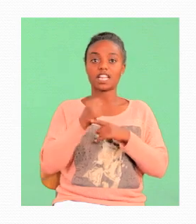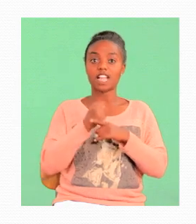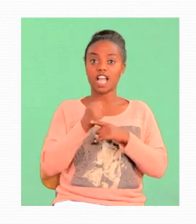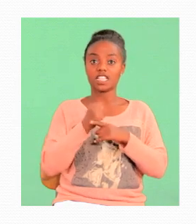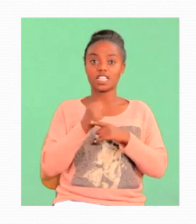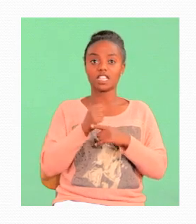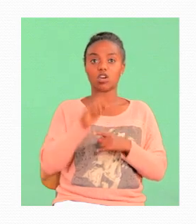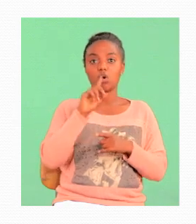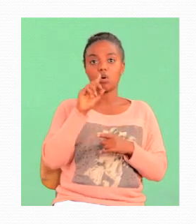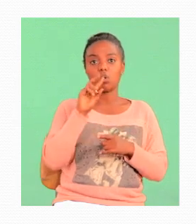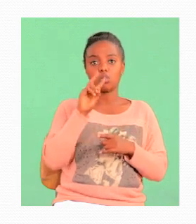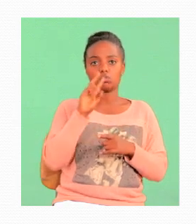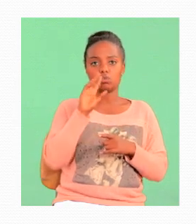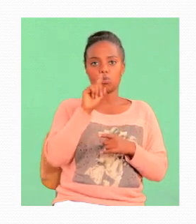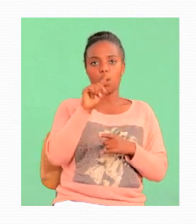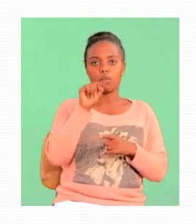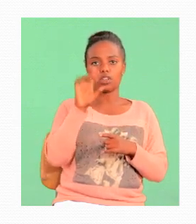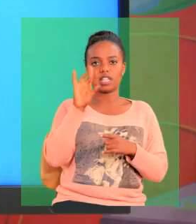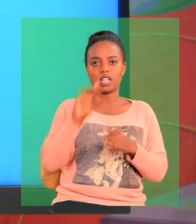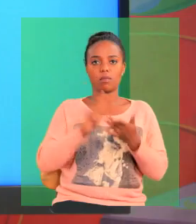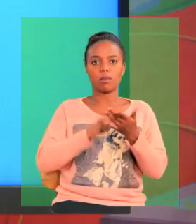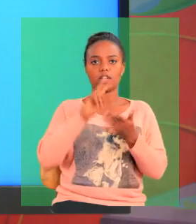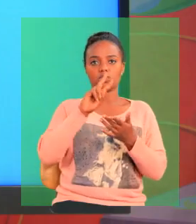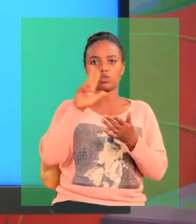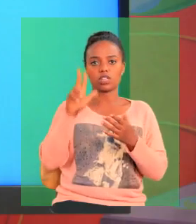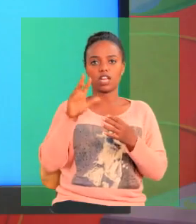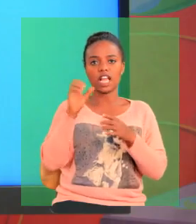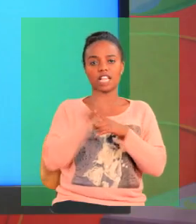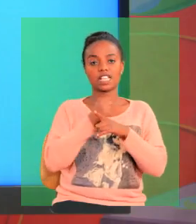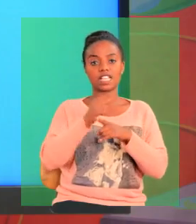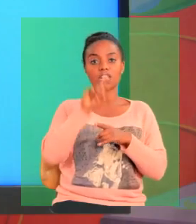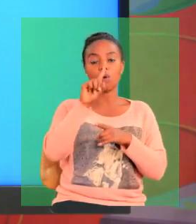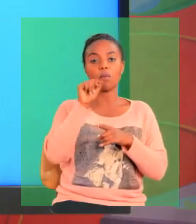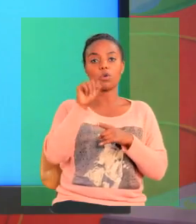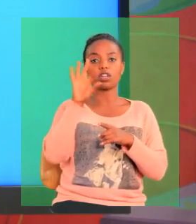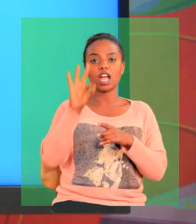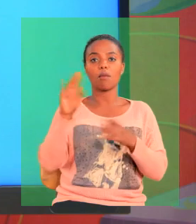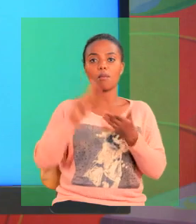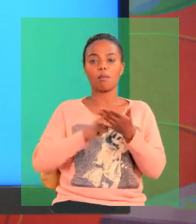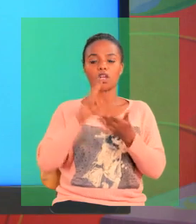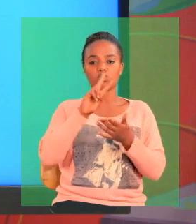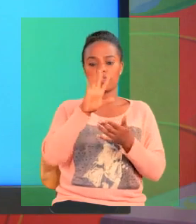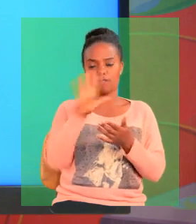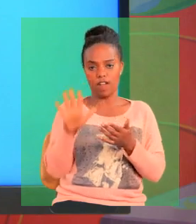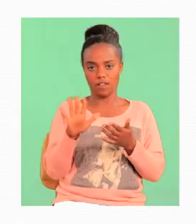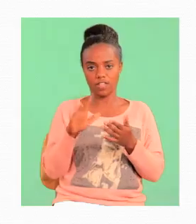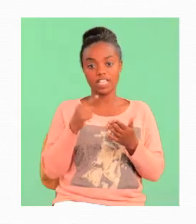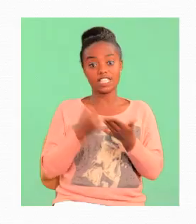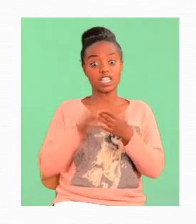1.8 on page 23, and exercise 1.9 on page 25.